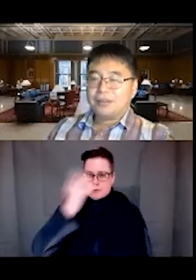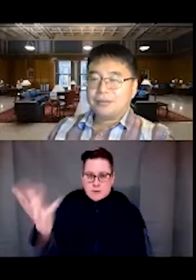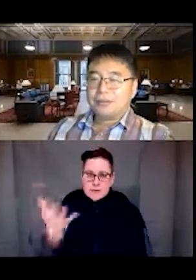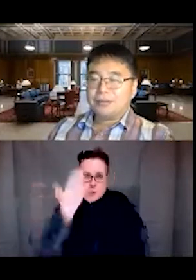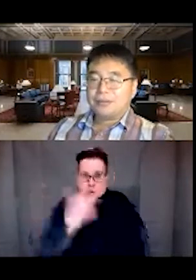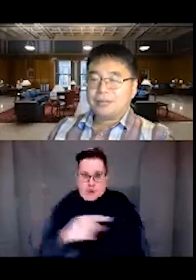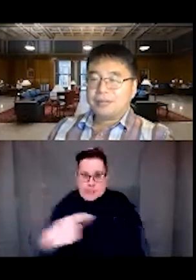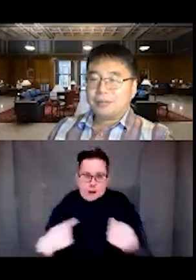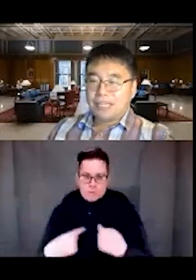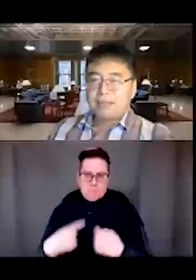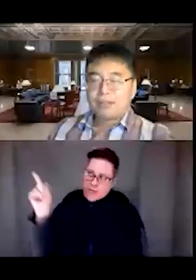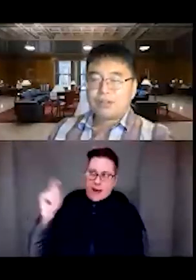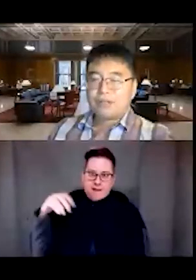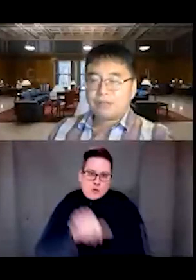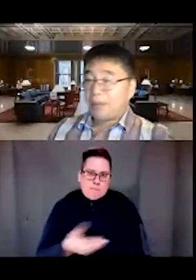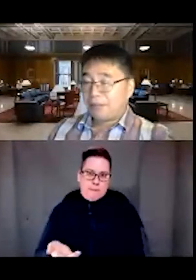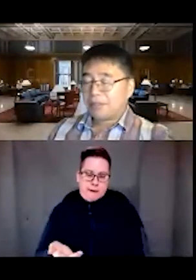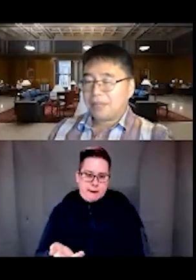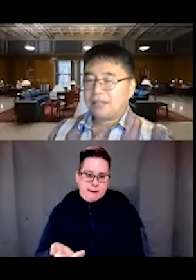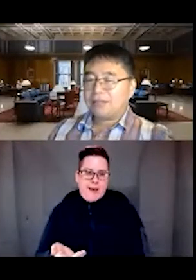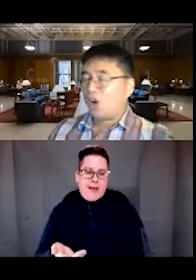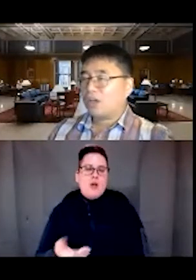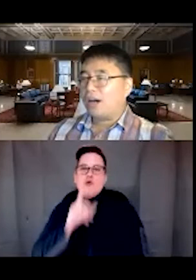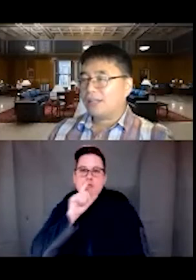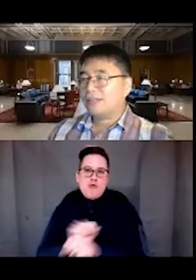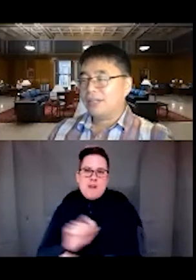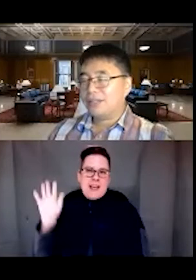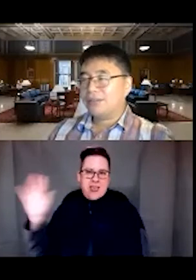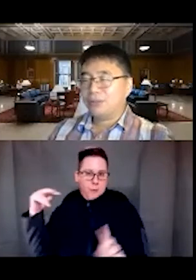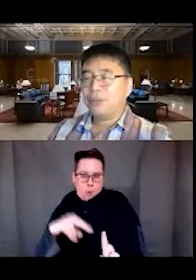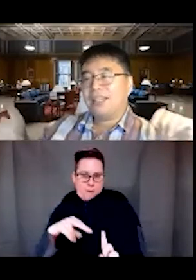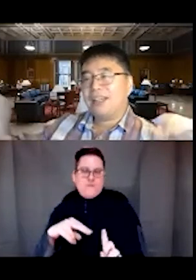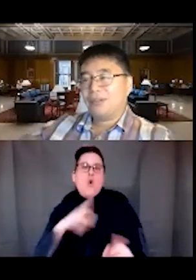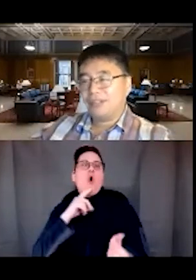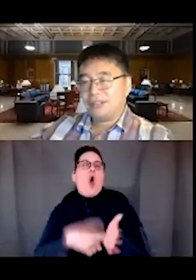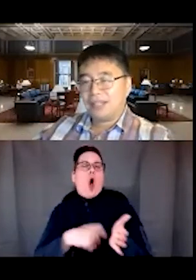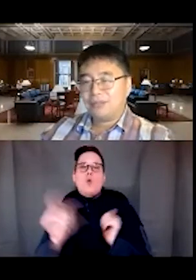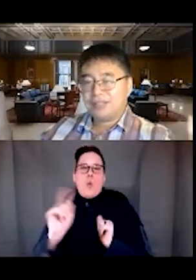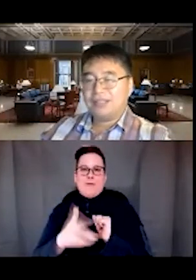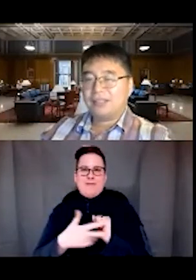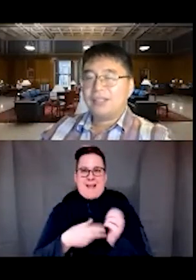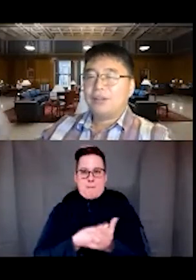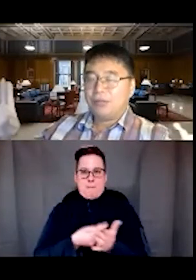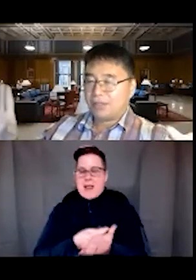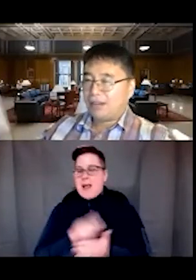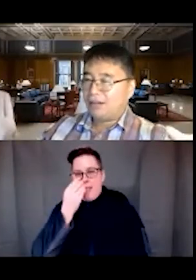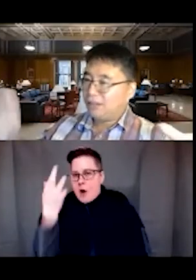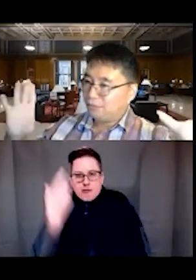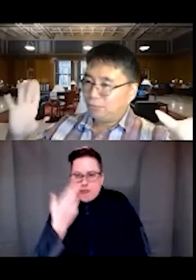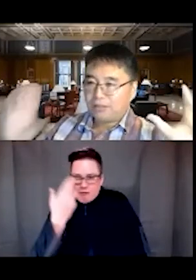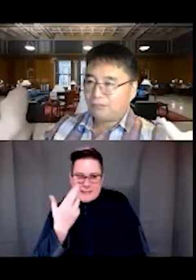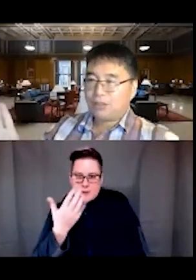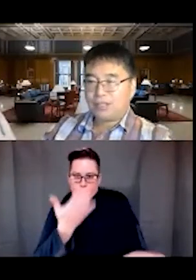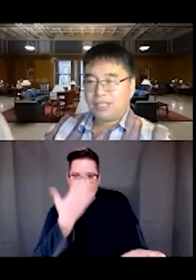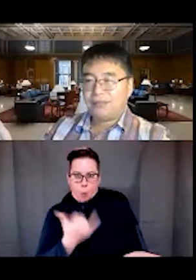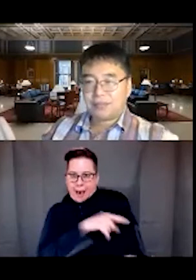So the key metric from the payer perspective is all cause, right? So we don't really care what the underlying reason is. We just care,